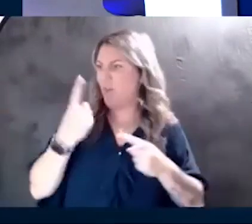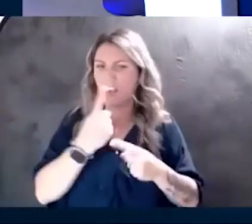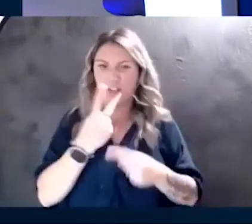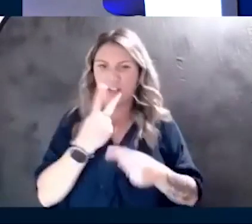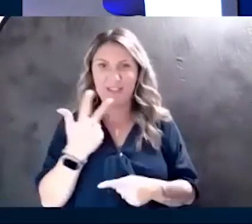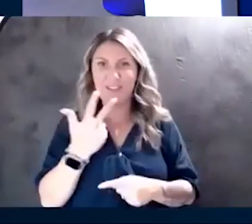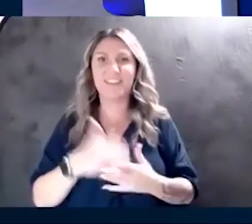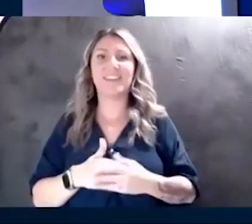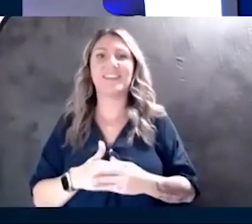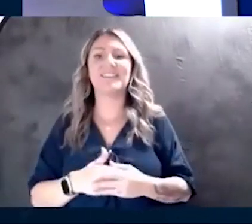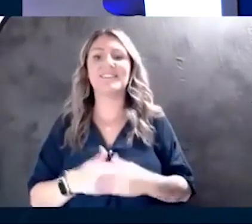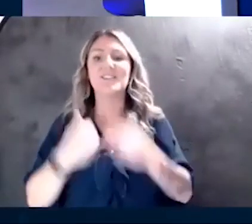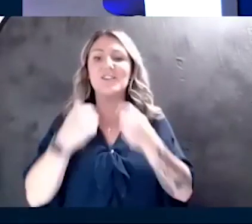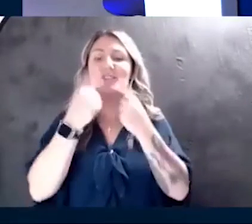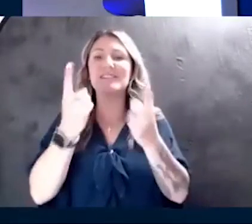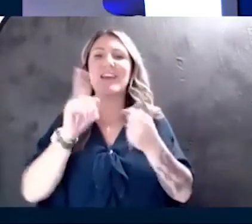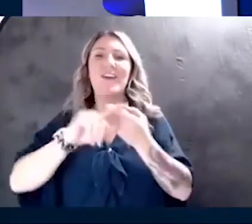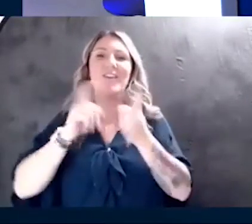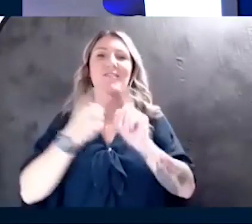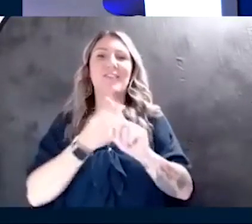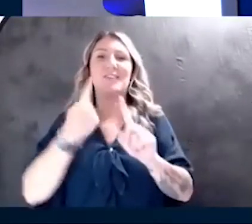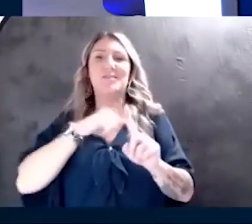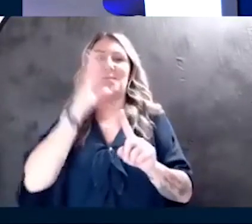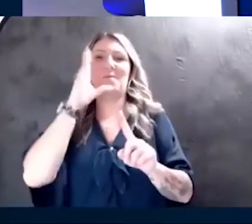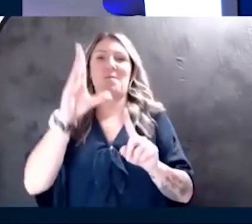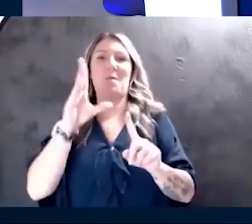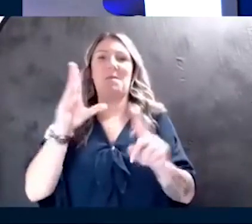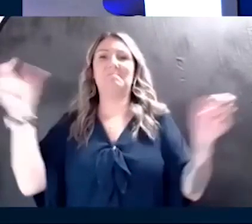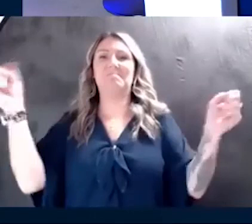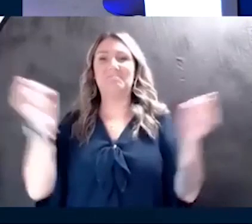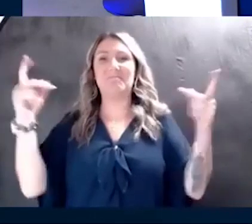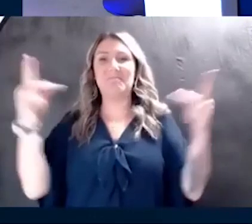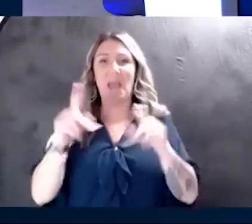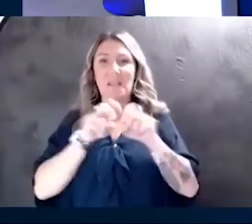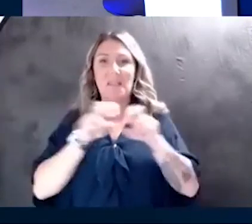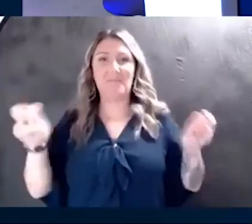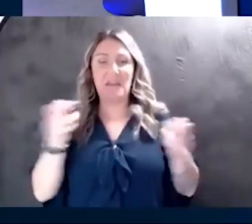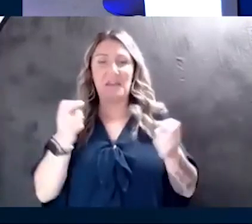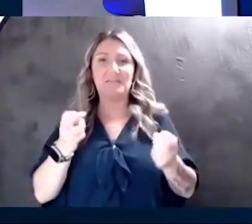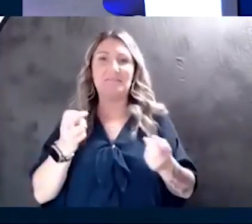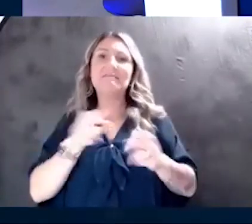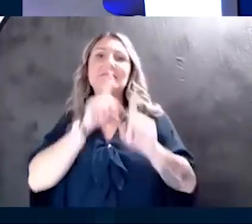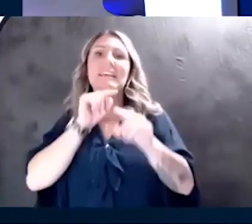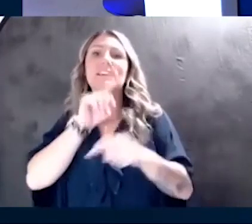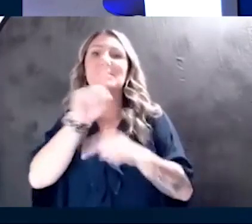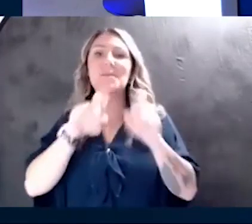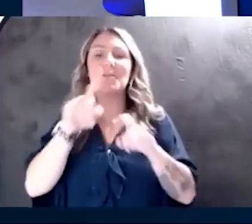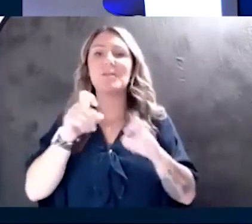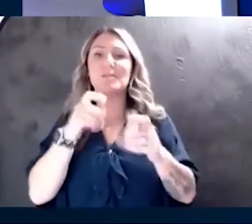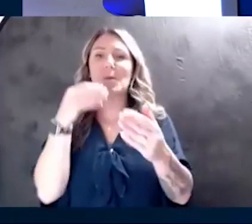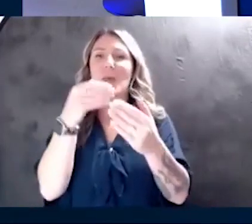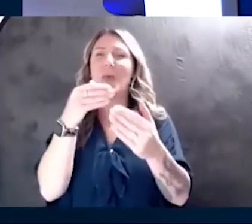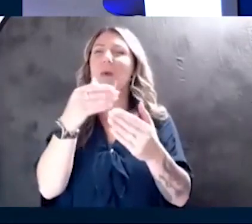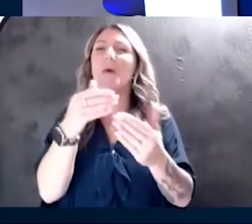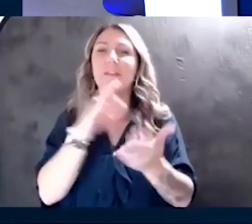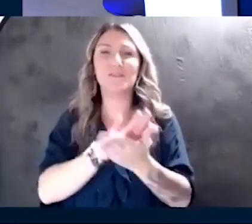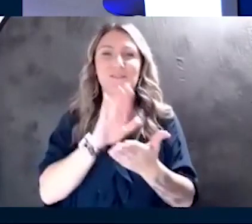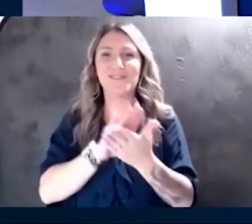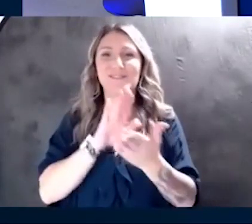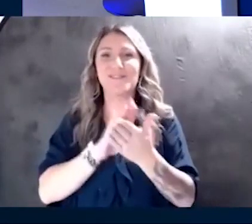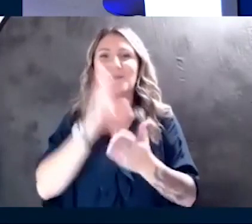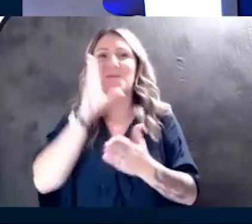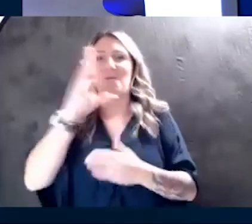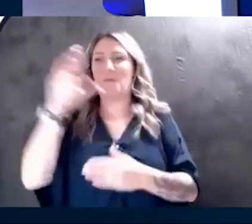tell our friends watching that we will get our panel back on to answer their questions. So I think especially as we get closer and closer to school. So we will get you back on. But